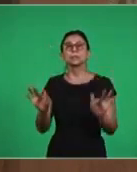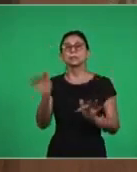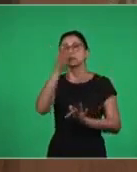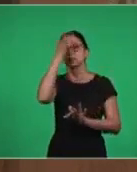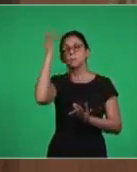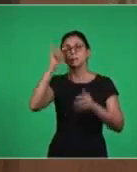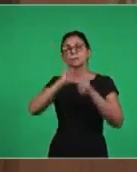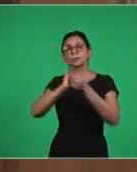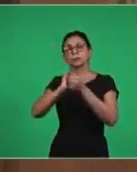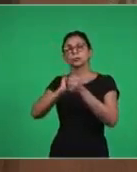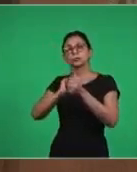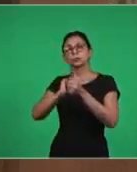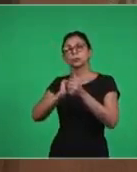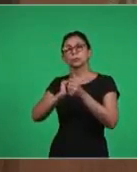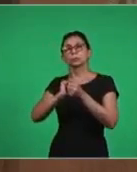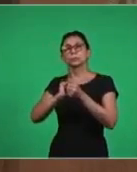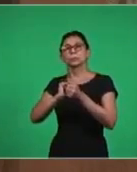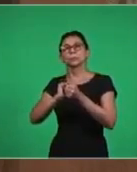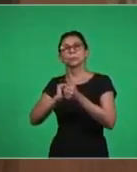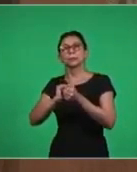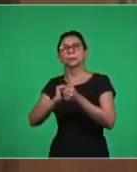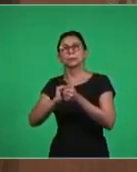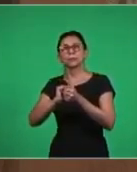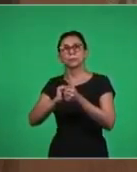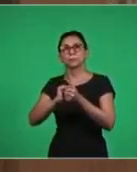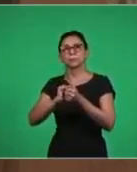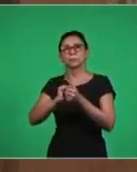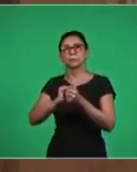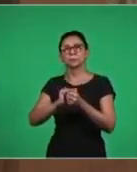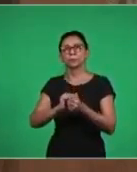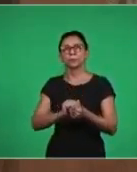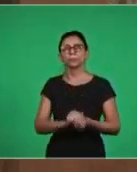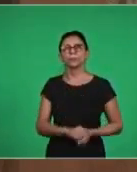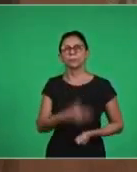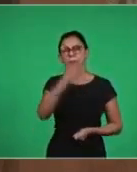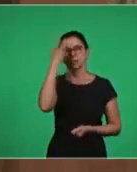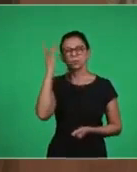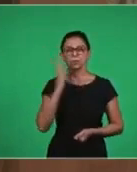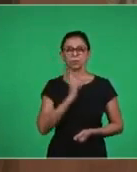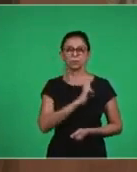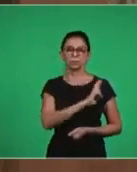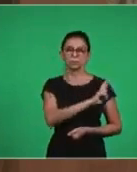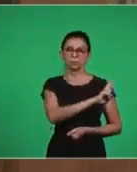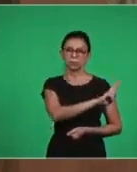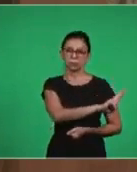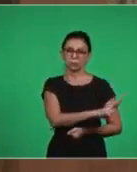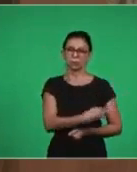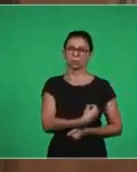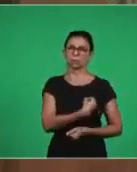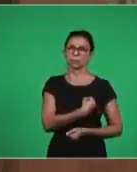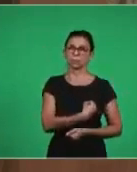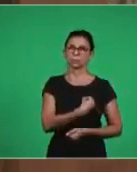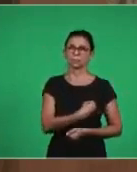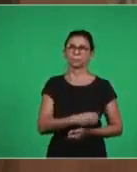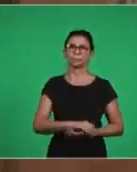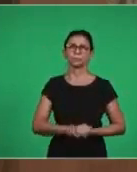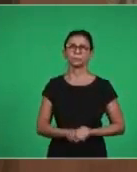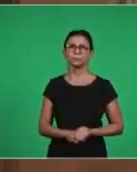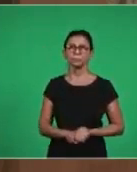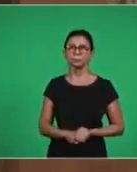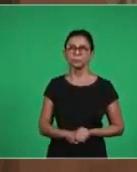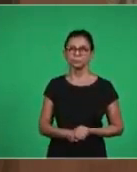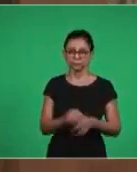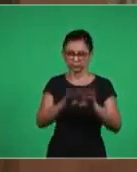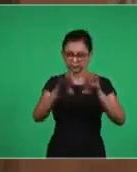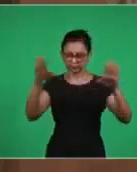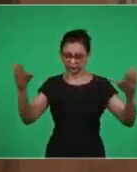table? They were all there hearing. The religious were there. And they told, blessed, happy. Not